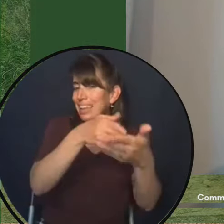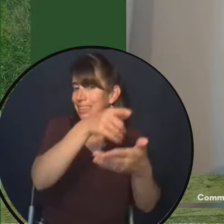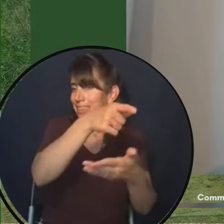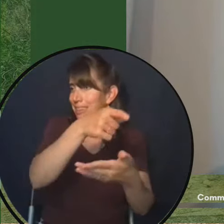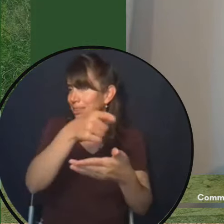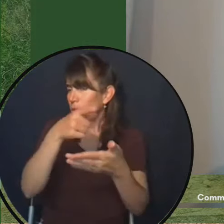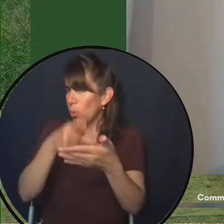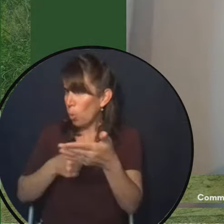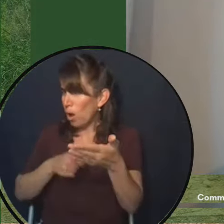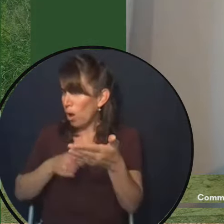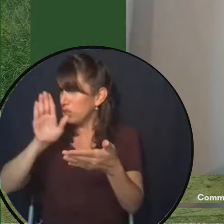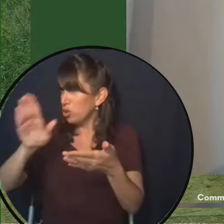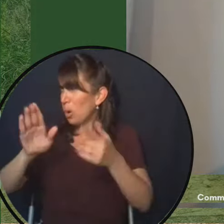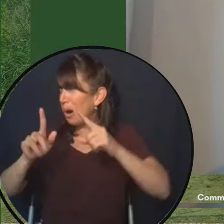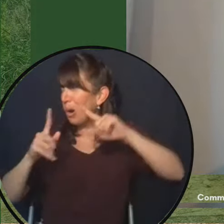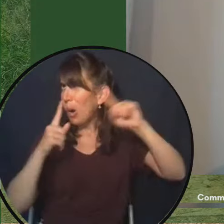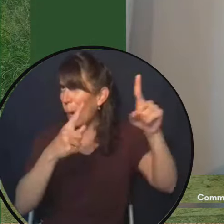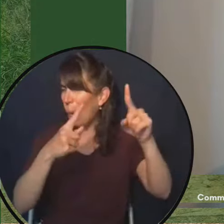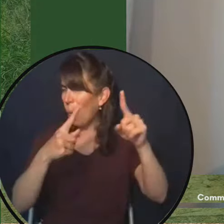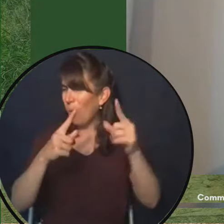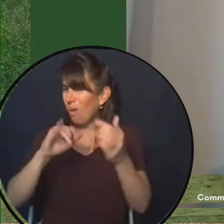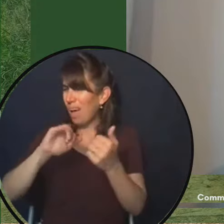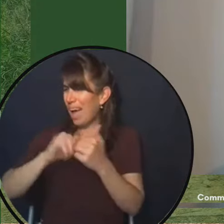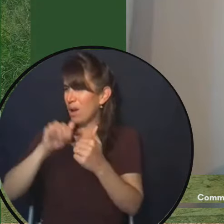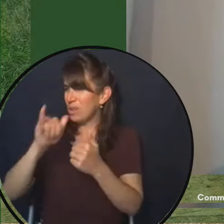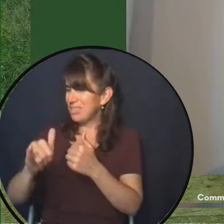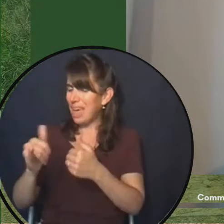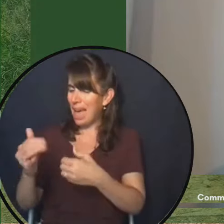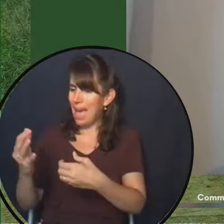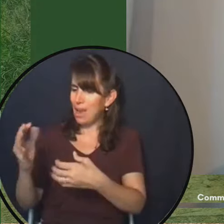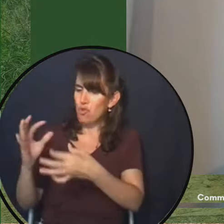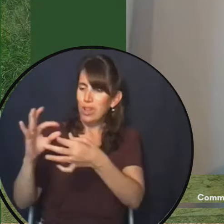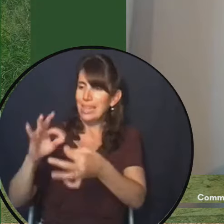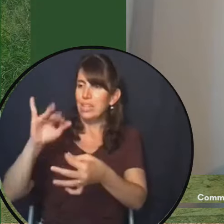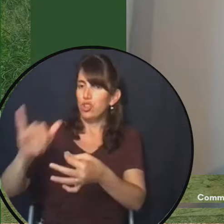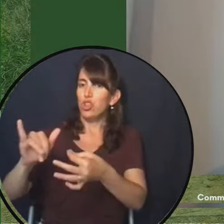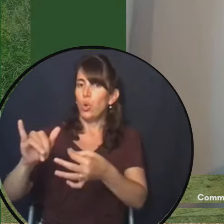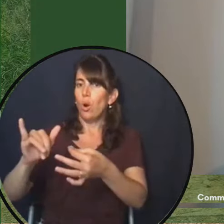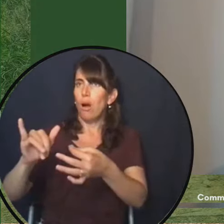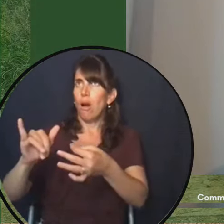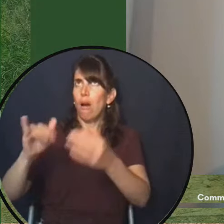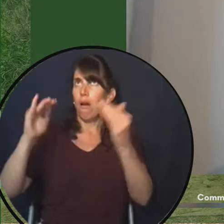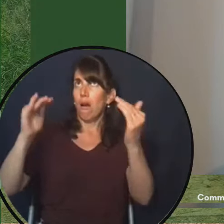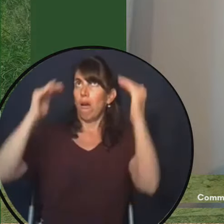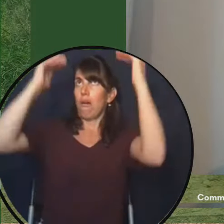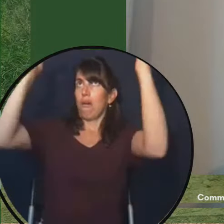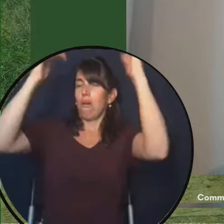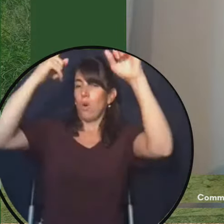larger tactics and or strategies and or plans? Is it a viable risk that